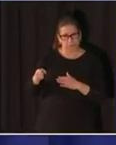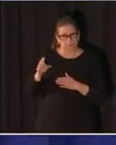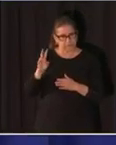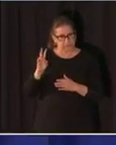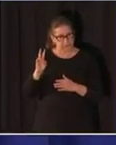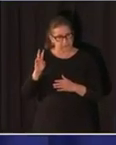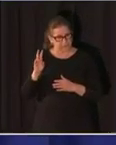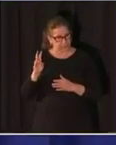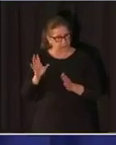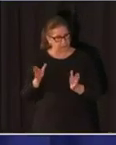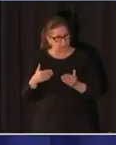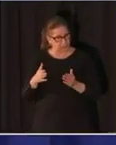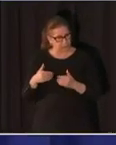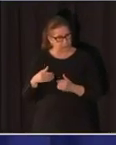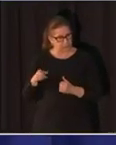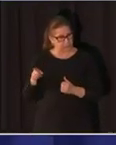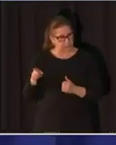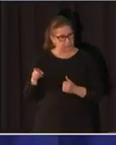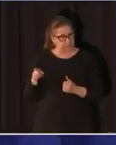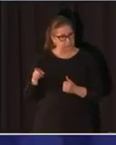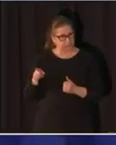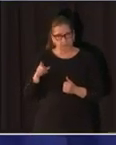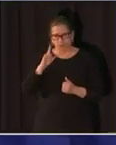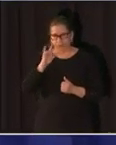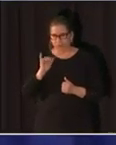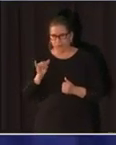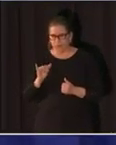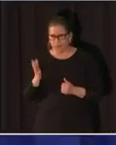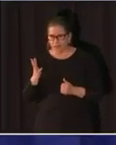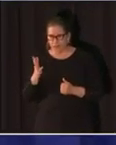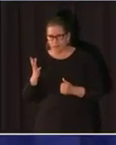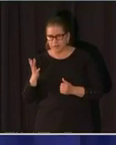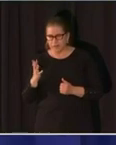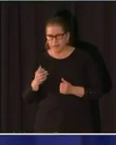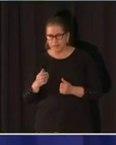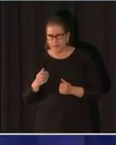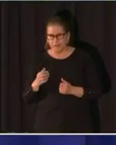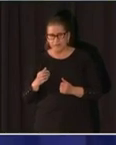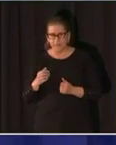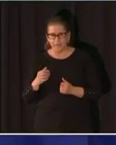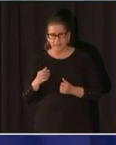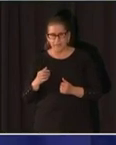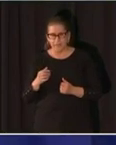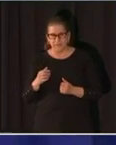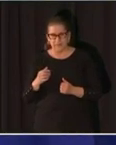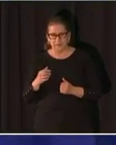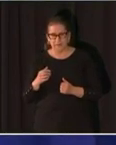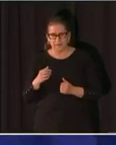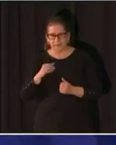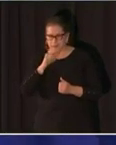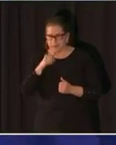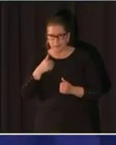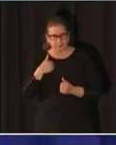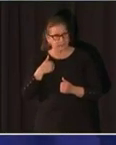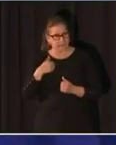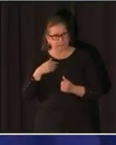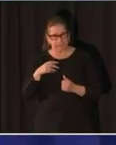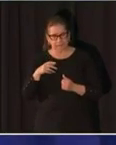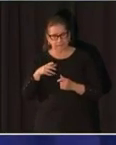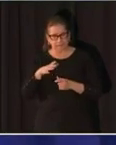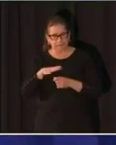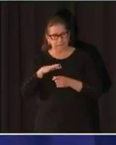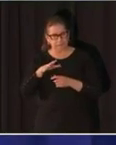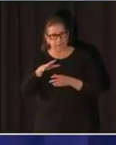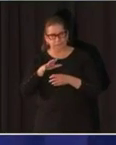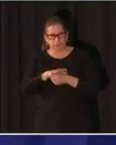up, and that there's no negative pressure rooms in the hospital. So can you just talk a little more about quarantine?